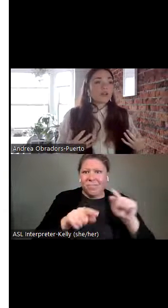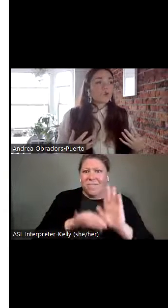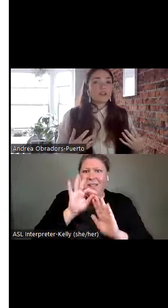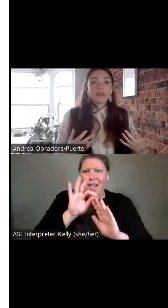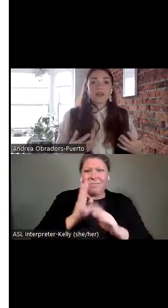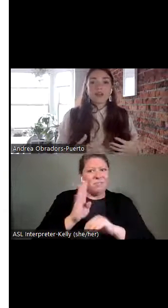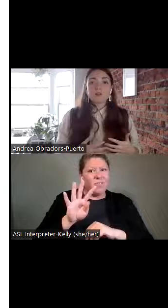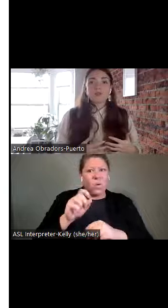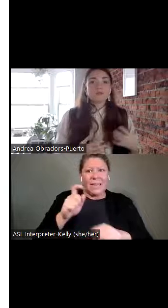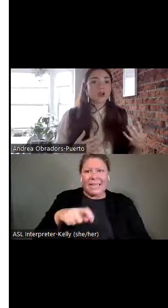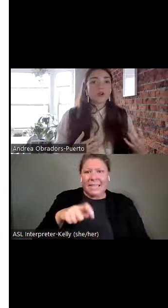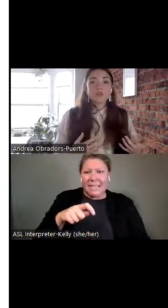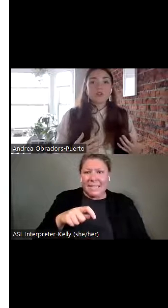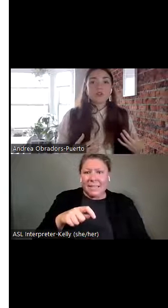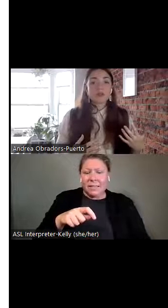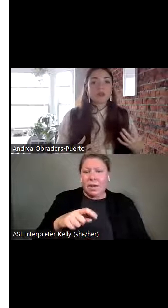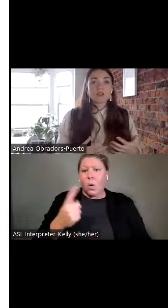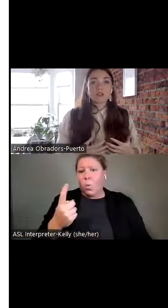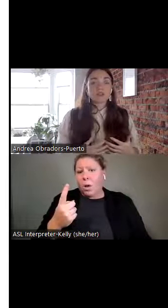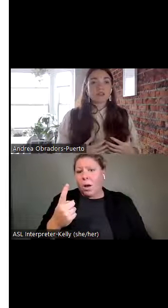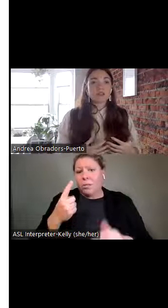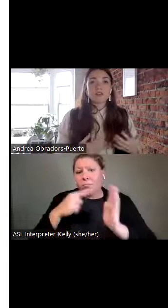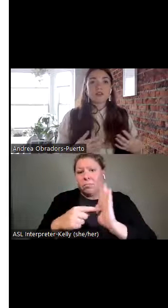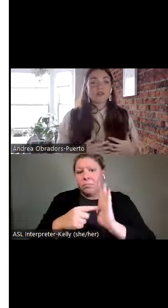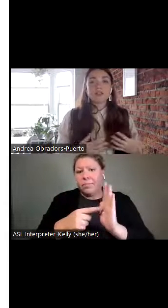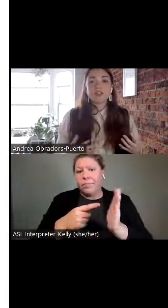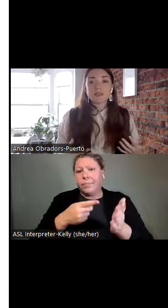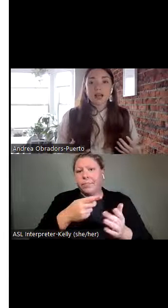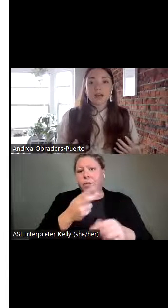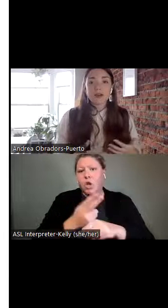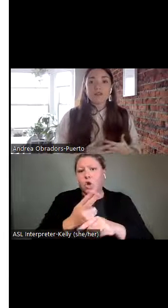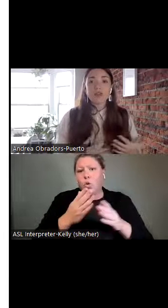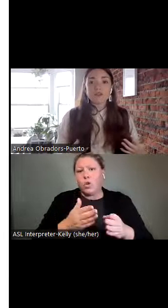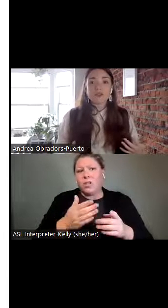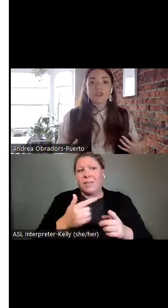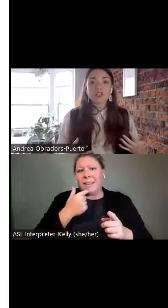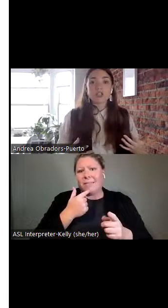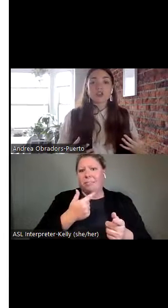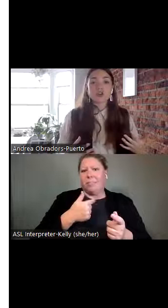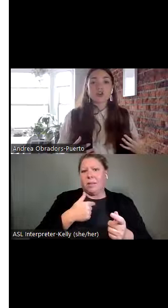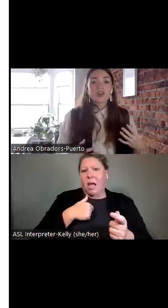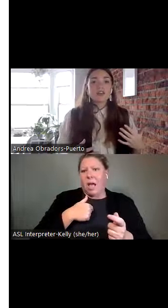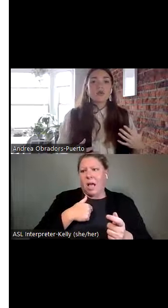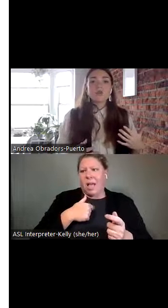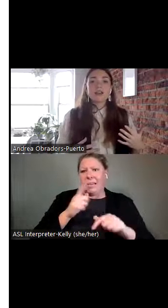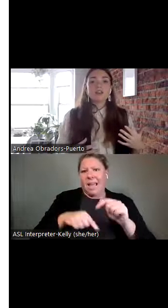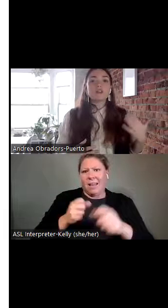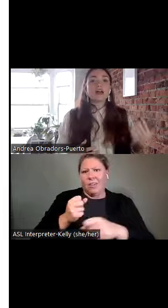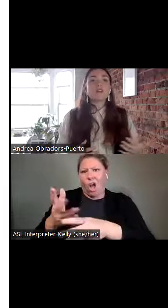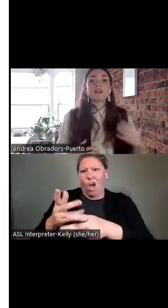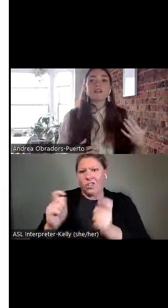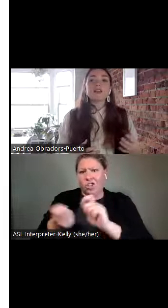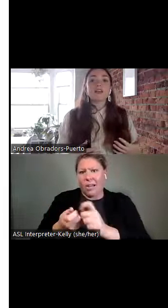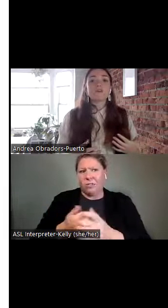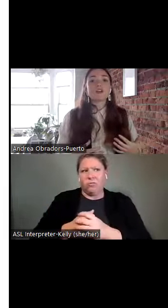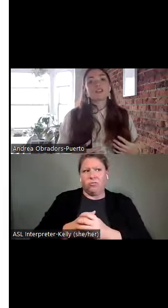the things that we identify is that our users maybe don't see themselves as drivers of the change, or they would like to